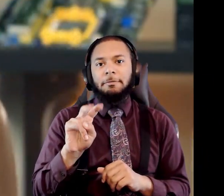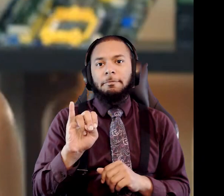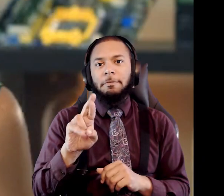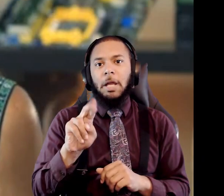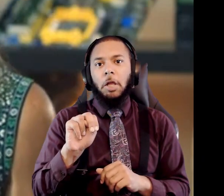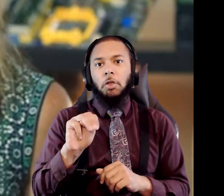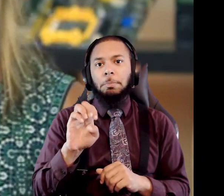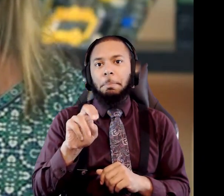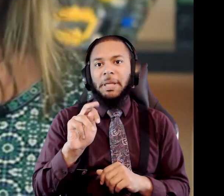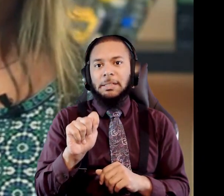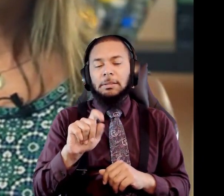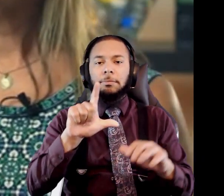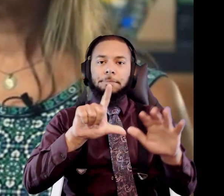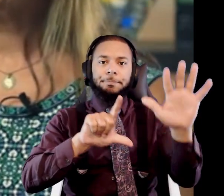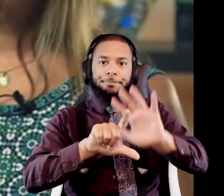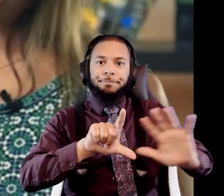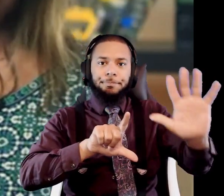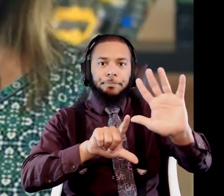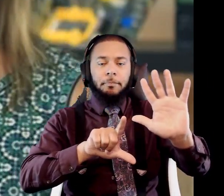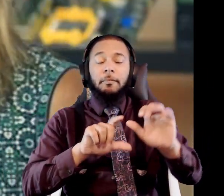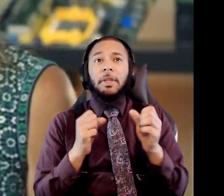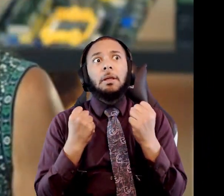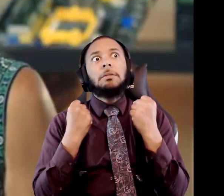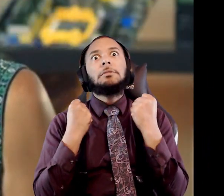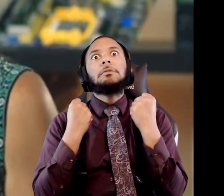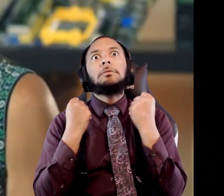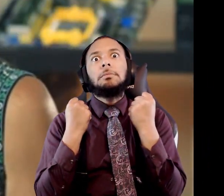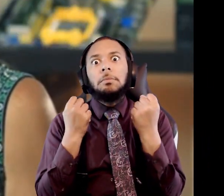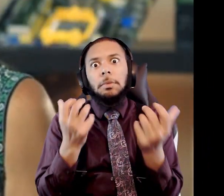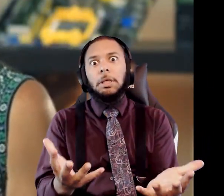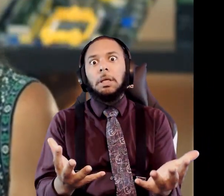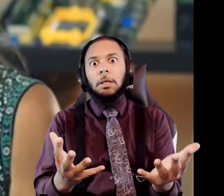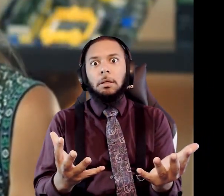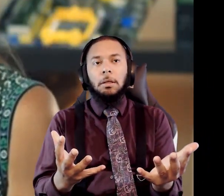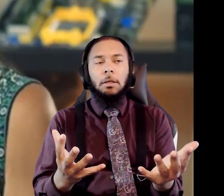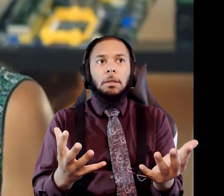environments to use. There's so many free